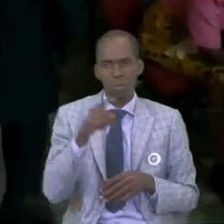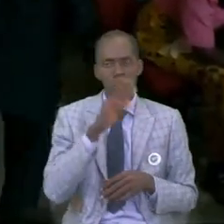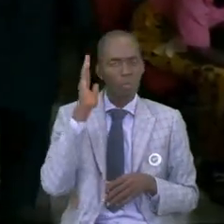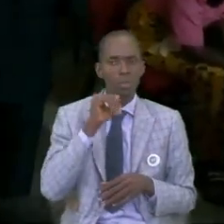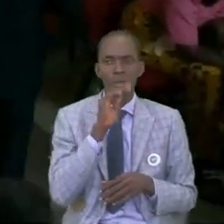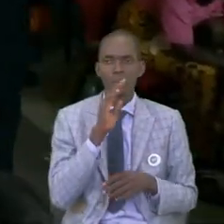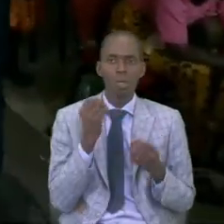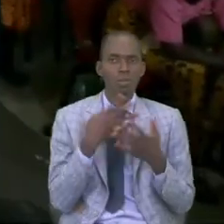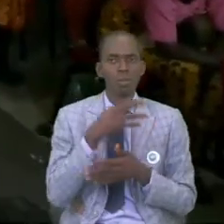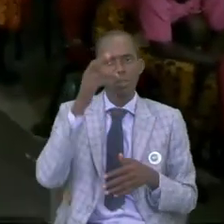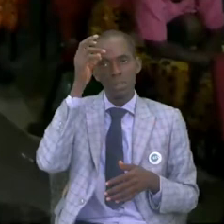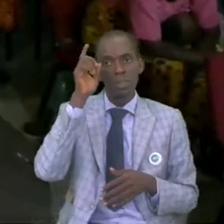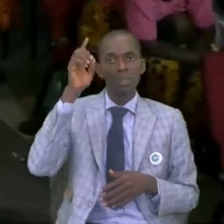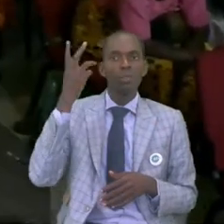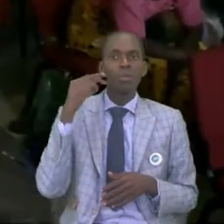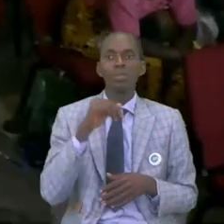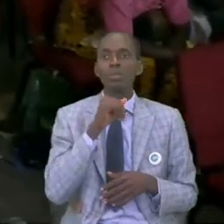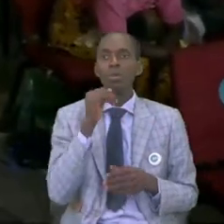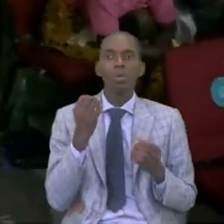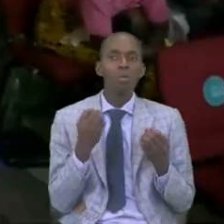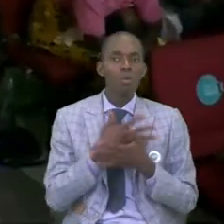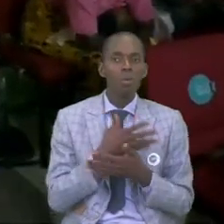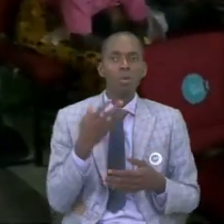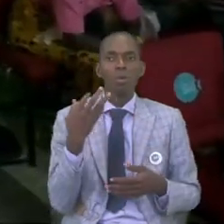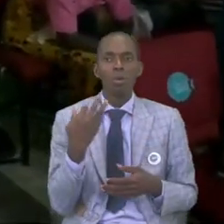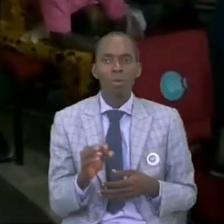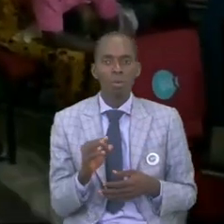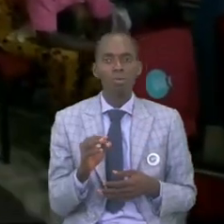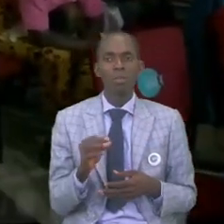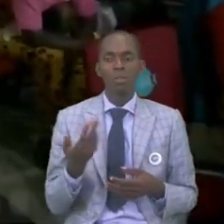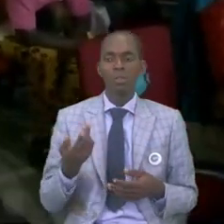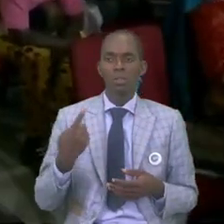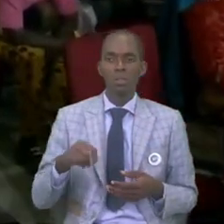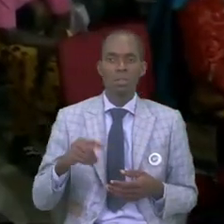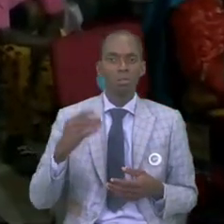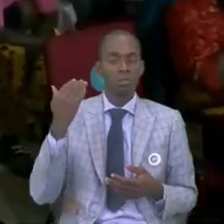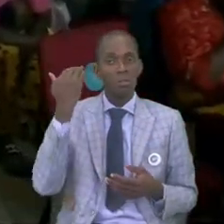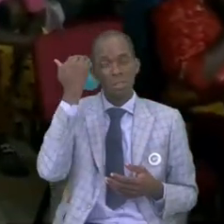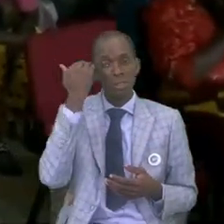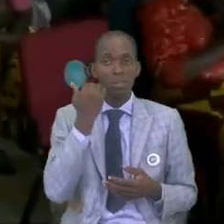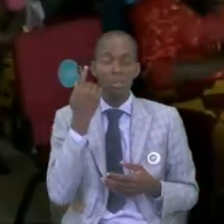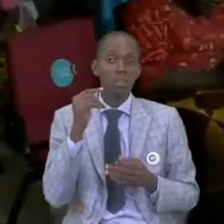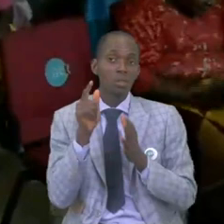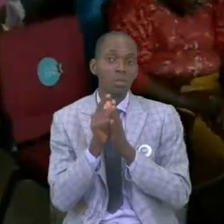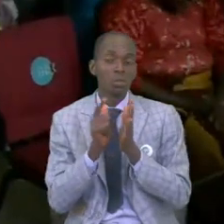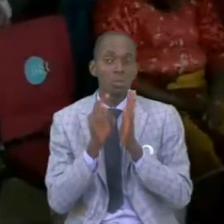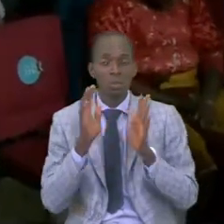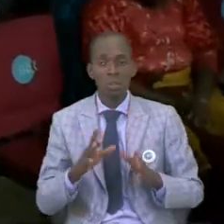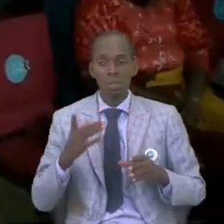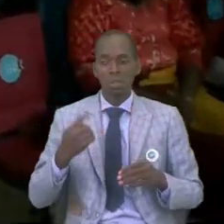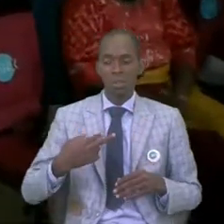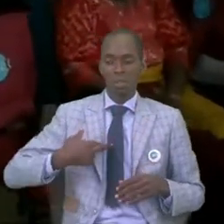He wasn't afraid of Pharisees, Sadducees, religious people. So you'll not